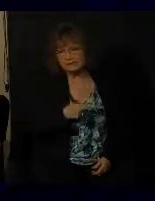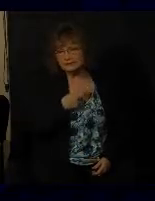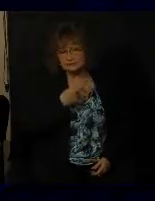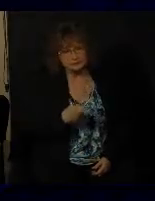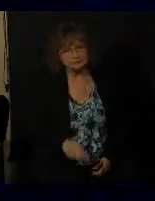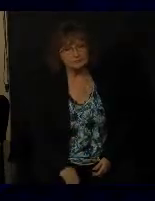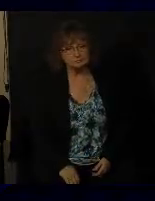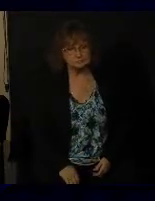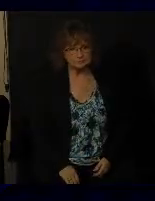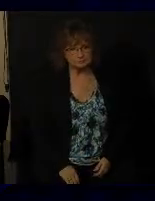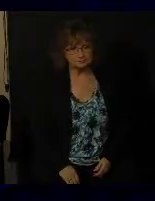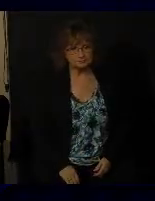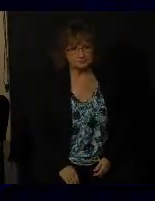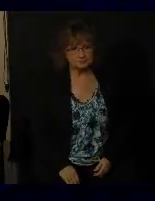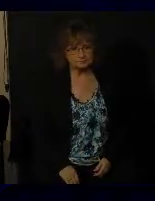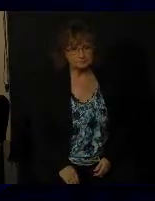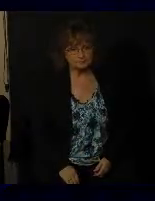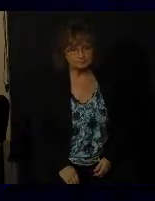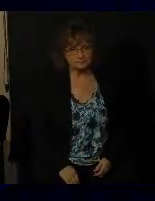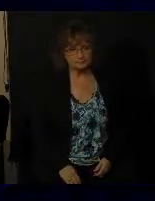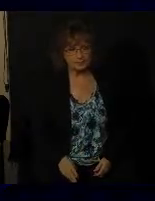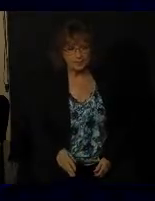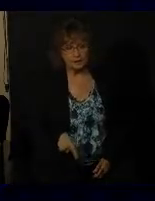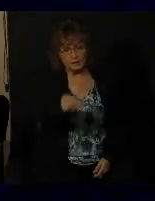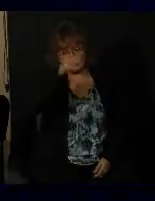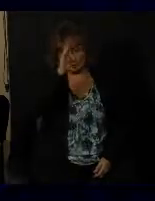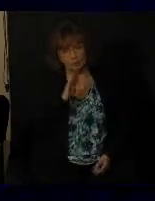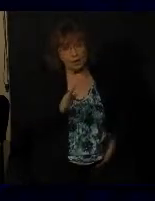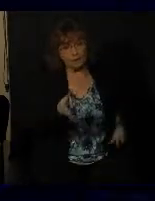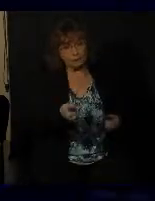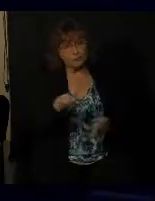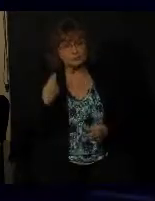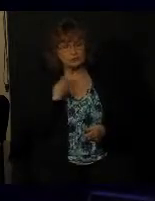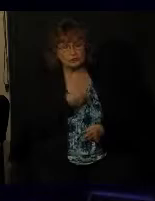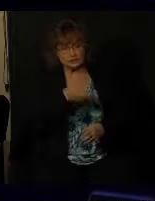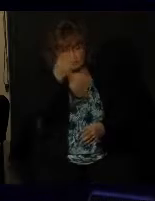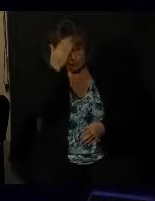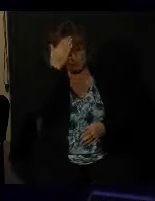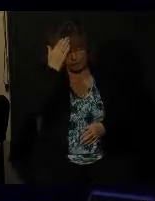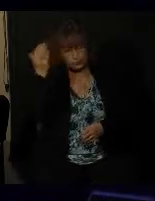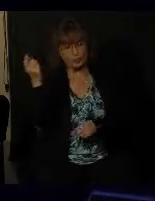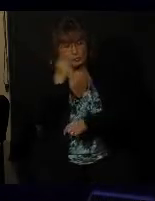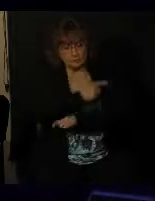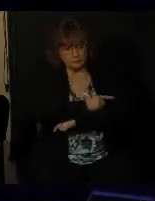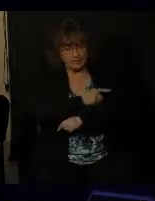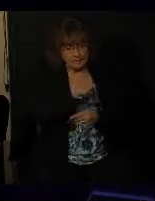I think he's wanting us to know today that it is him that does the work and will do the work.